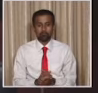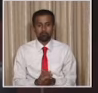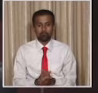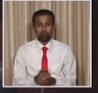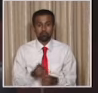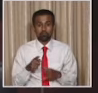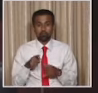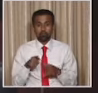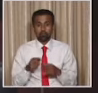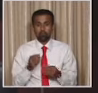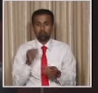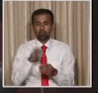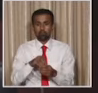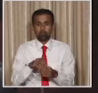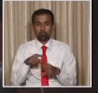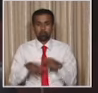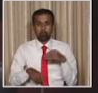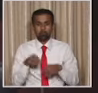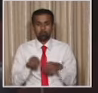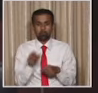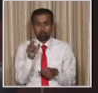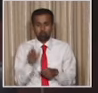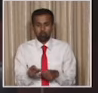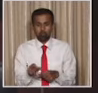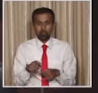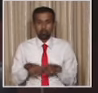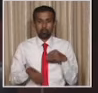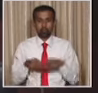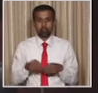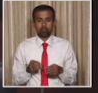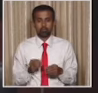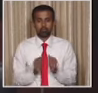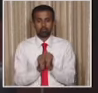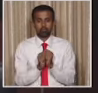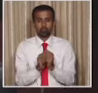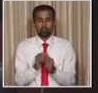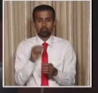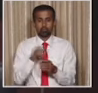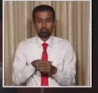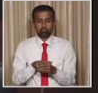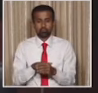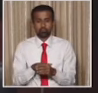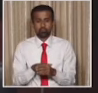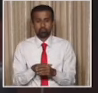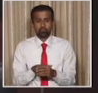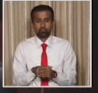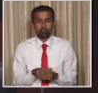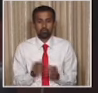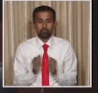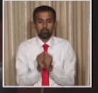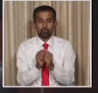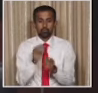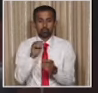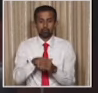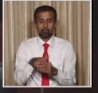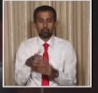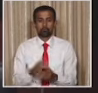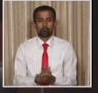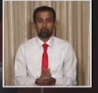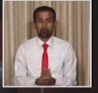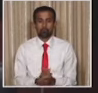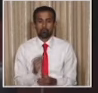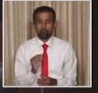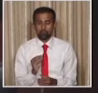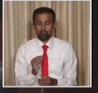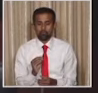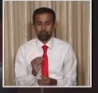the Ministry of Finance had a Mrs. Walpola on the board. And she has objected to it. And I'm proud about it because I worked in that